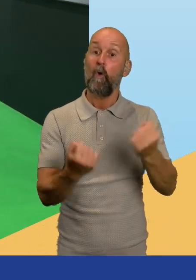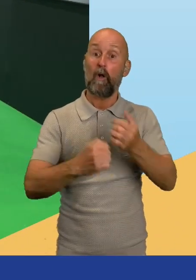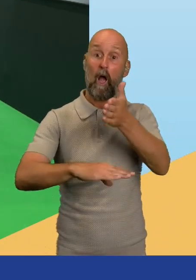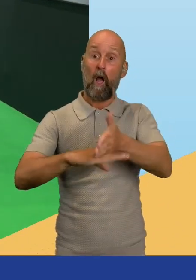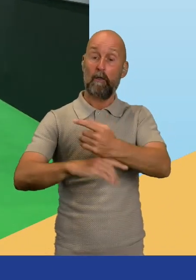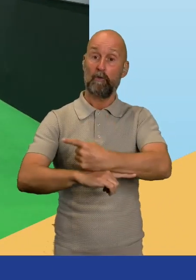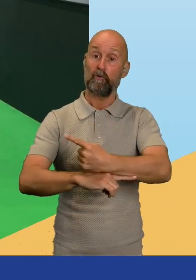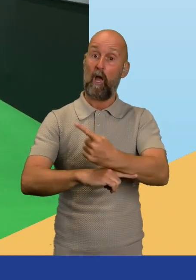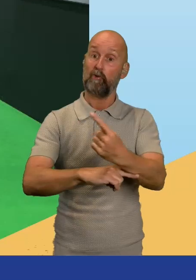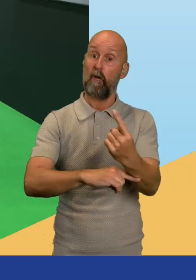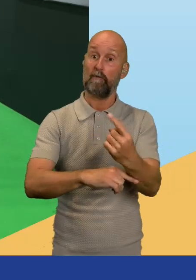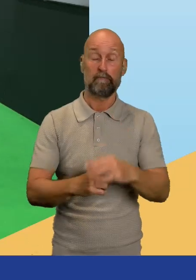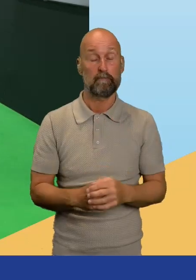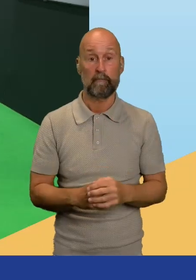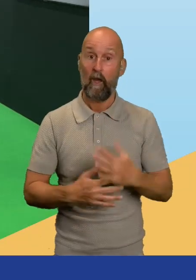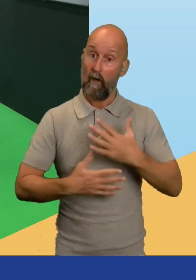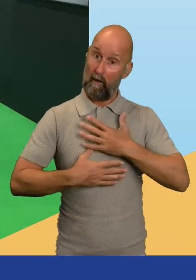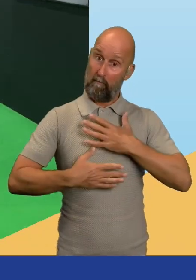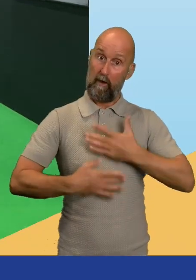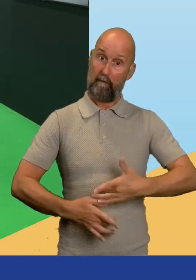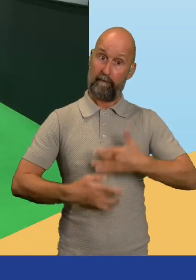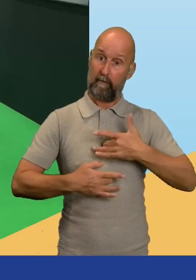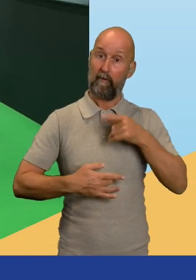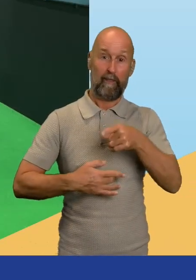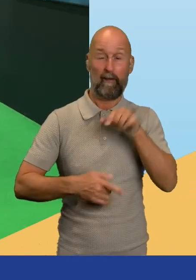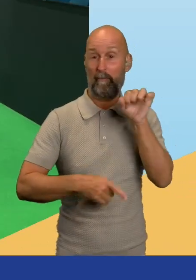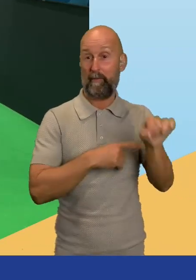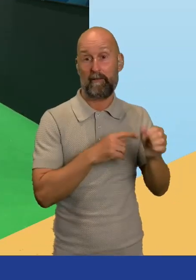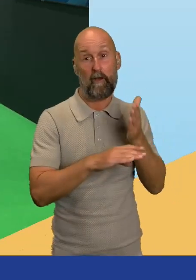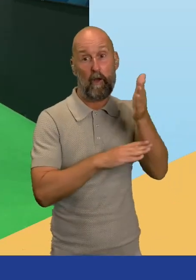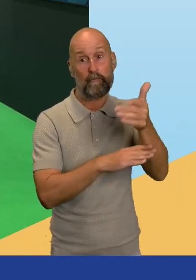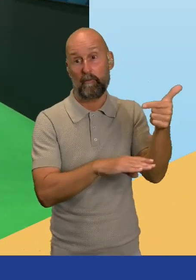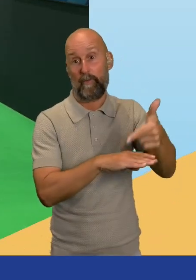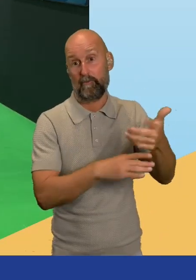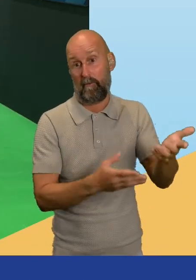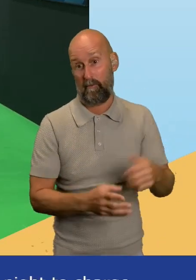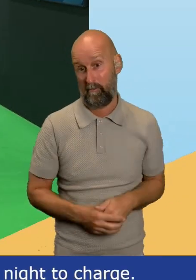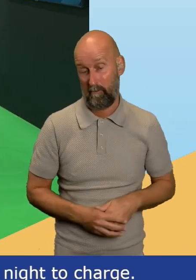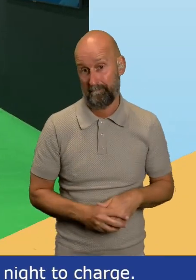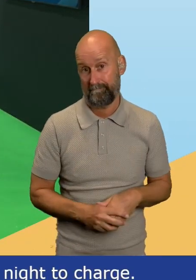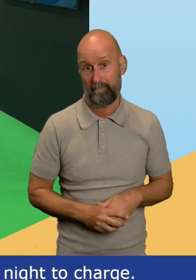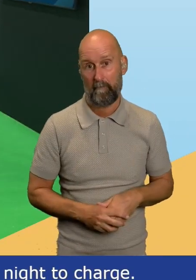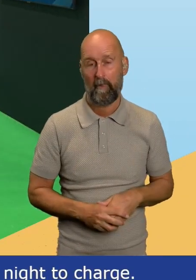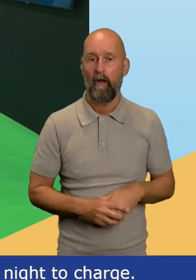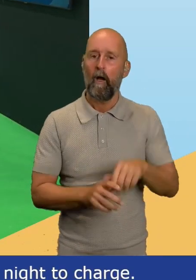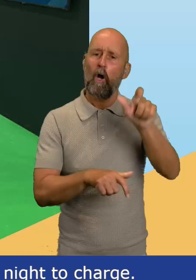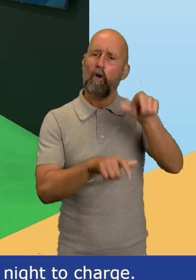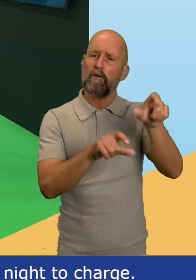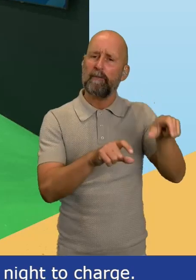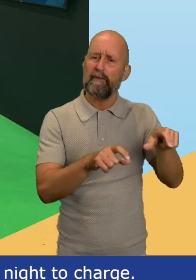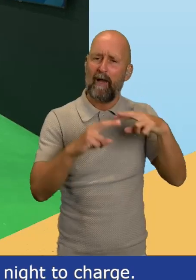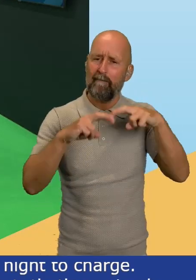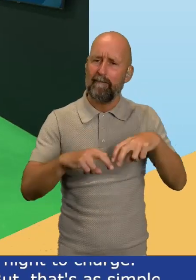charging. In my opinion, that's easier than going to a petrol station. Oh yeah, absolutely. So where can our customers find out more